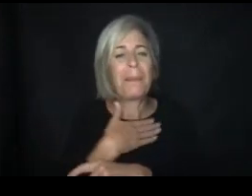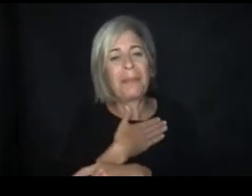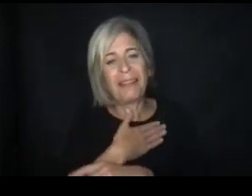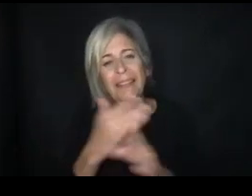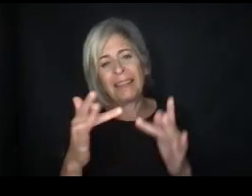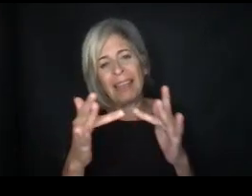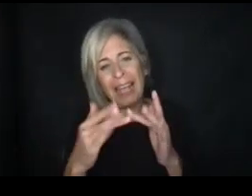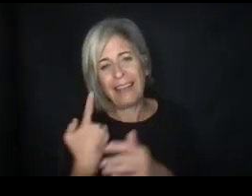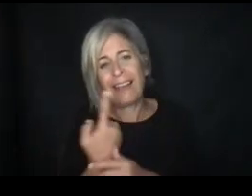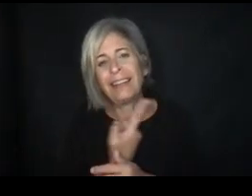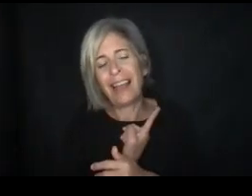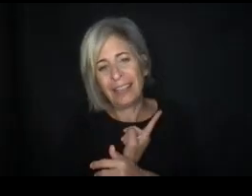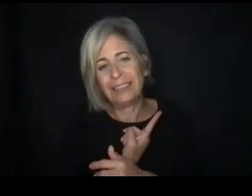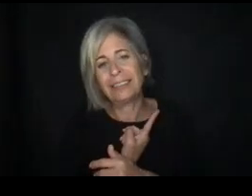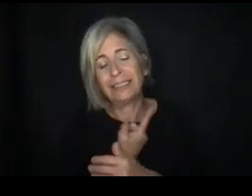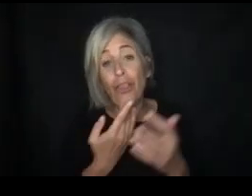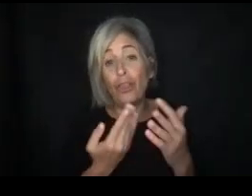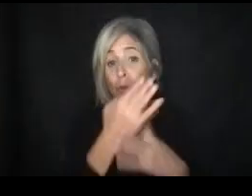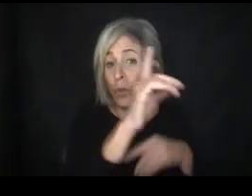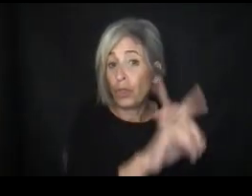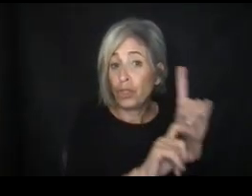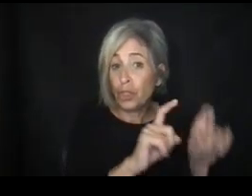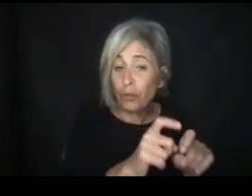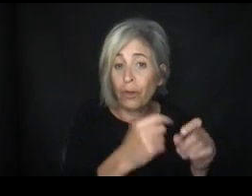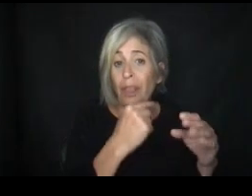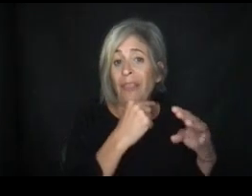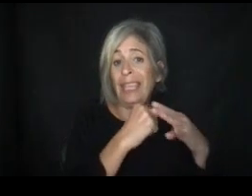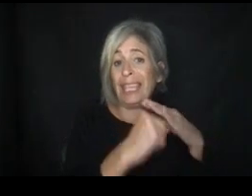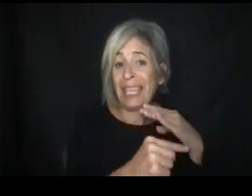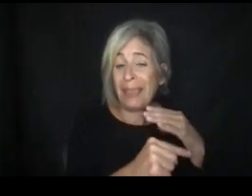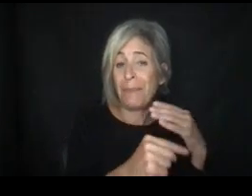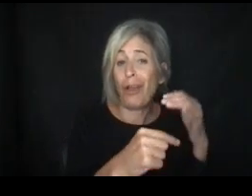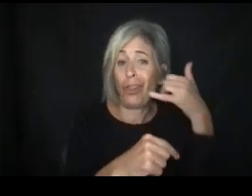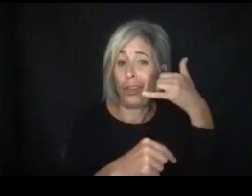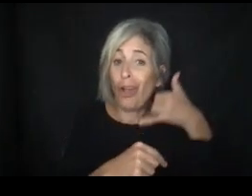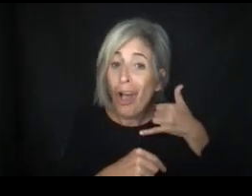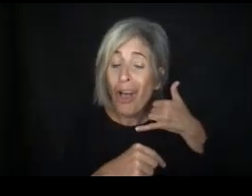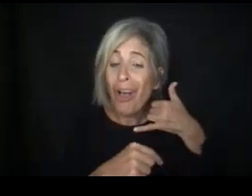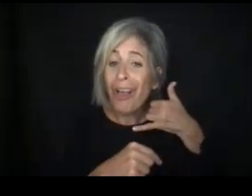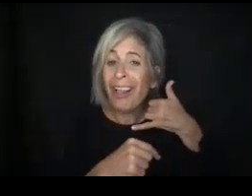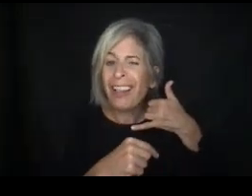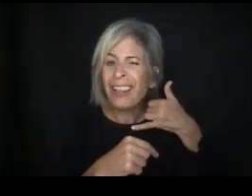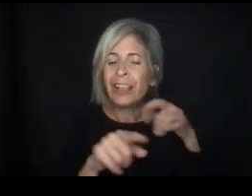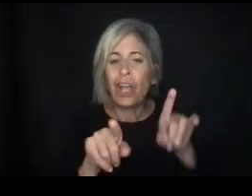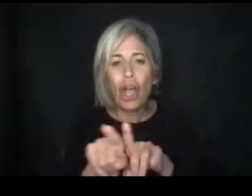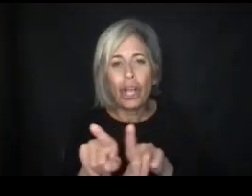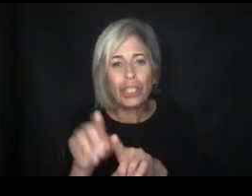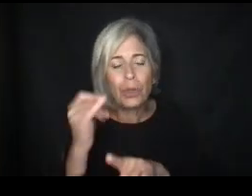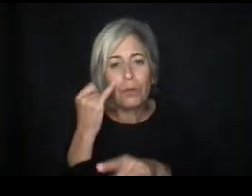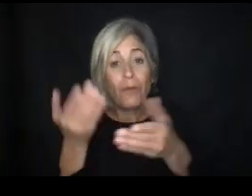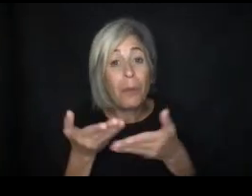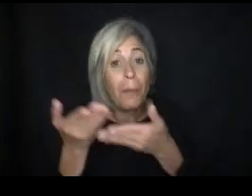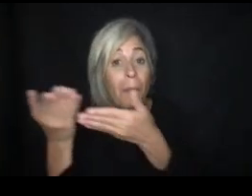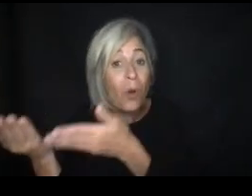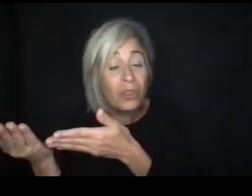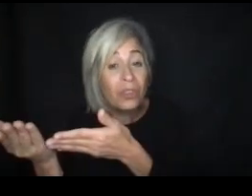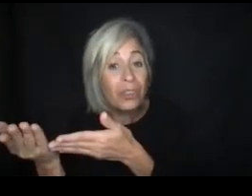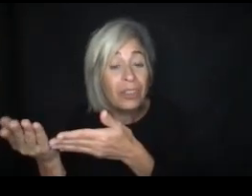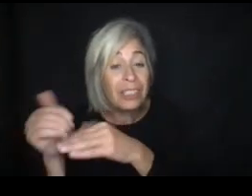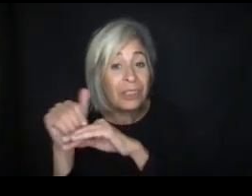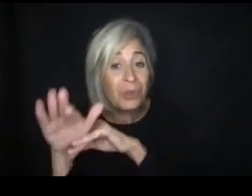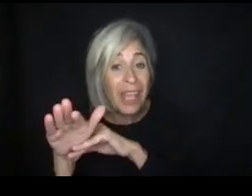them to us through the survey, through the email, give us a call. Also, if you have a proposal that you'd like to submit